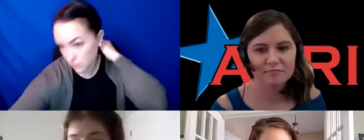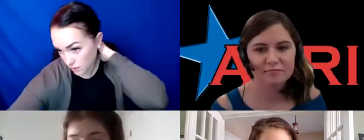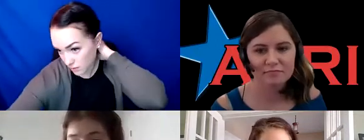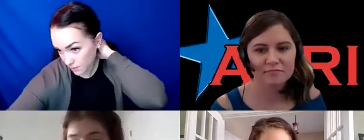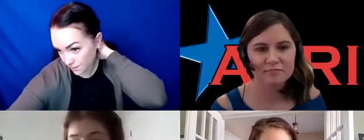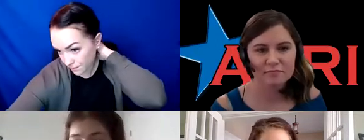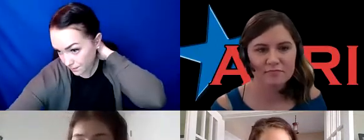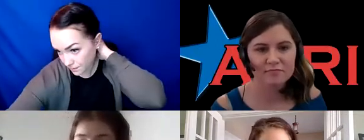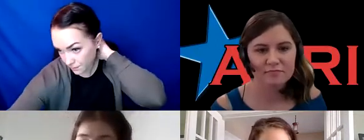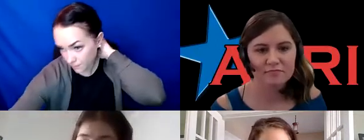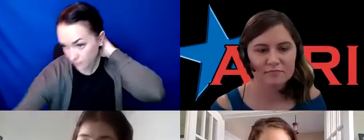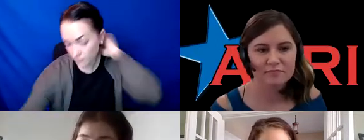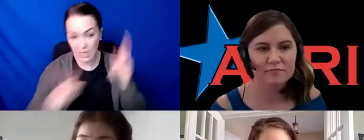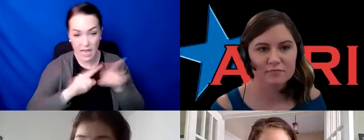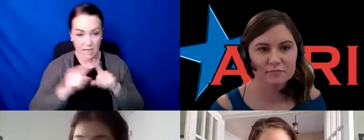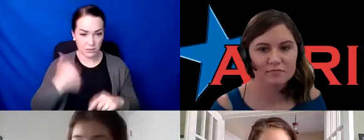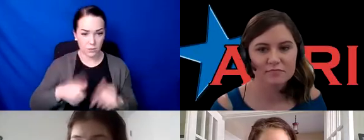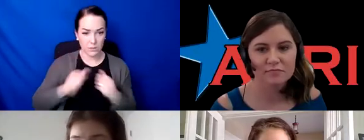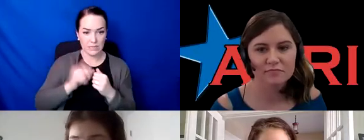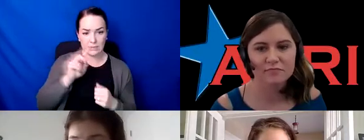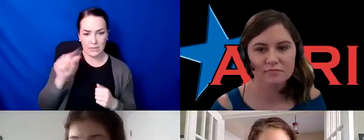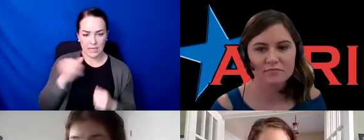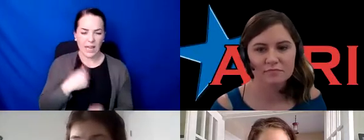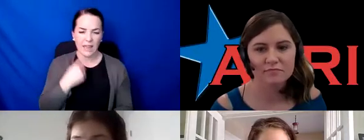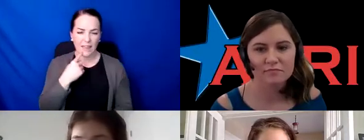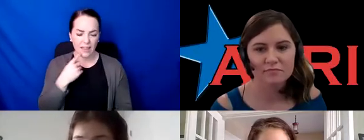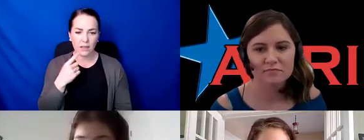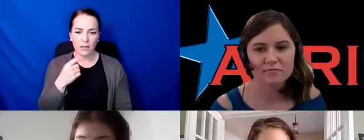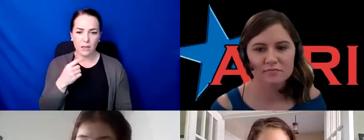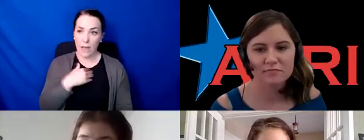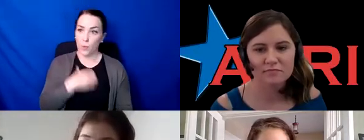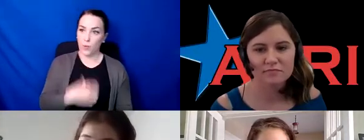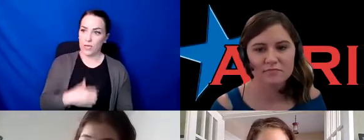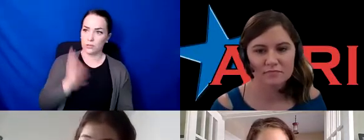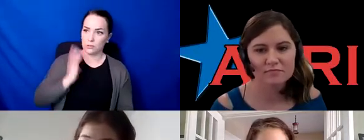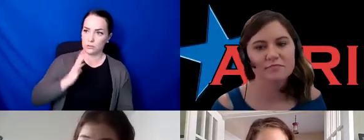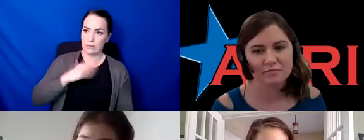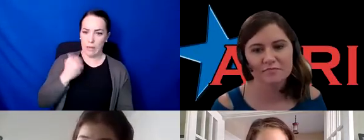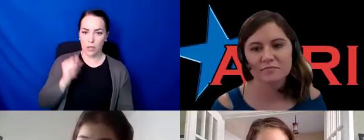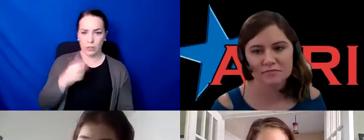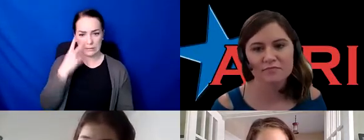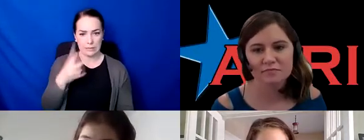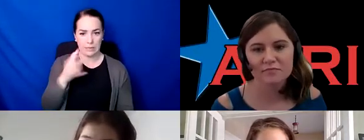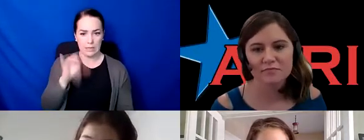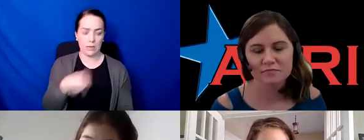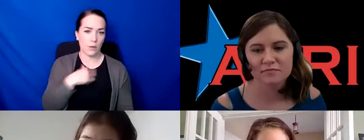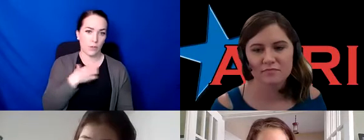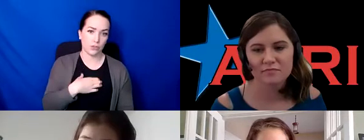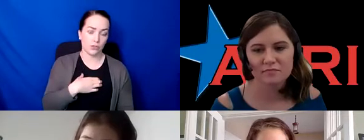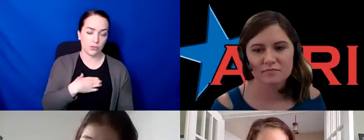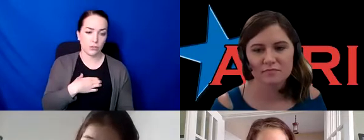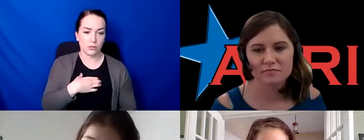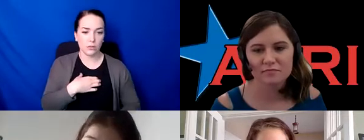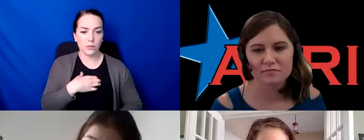disabled person, it's like, yeah, I wish I could have seen something like that when I was younger. But also, I was